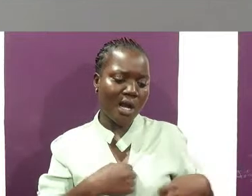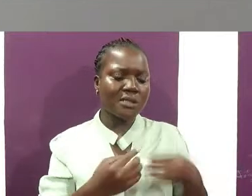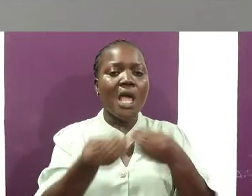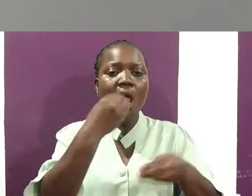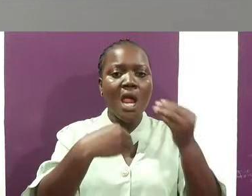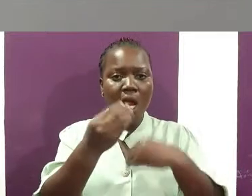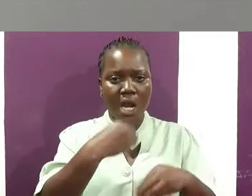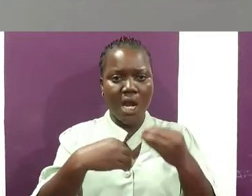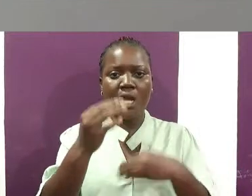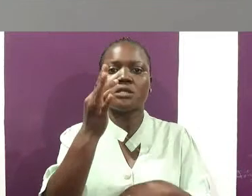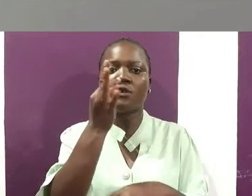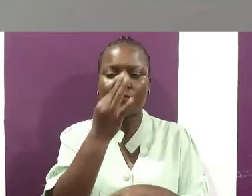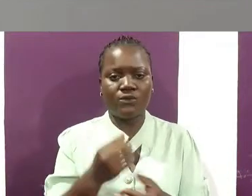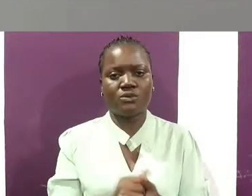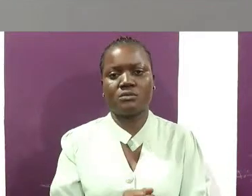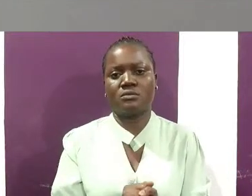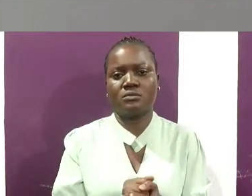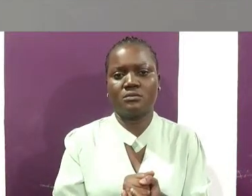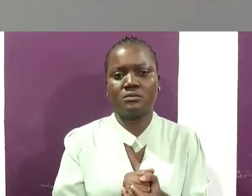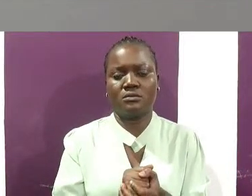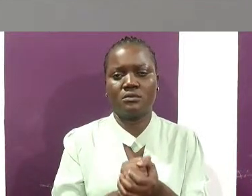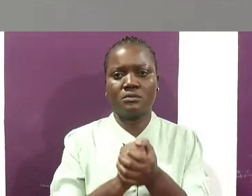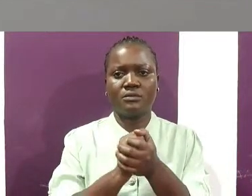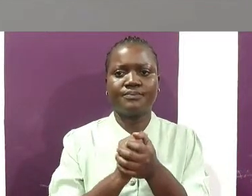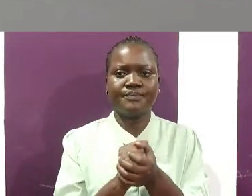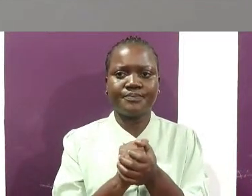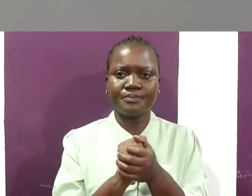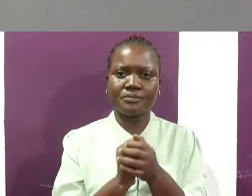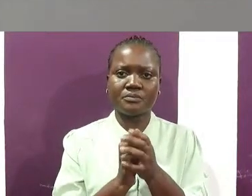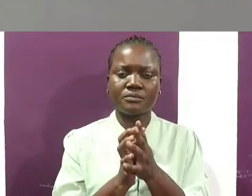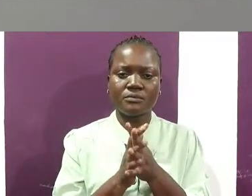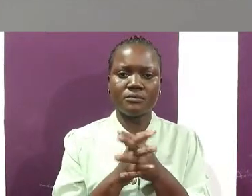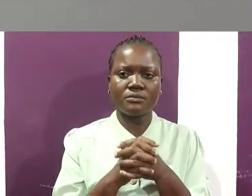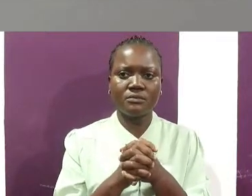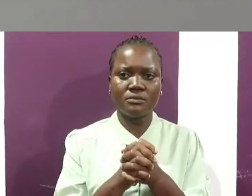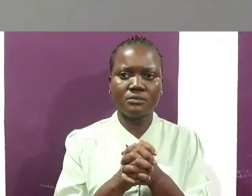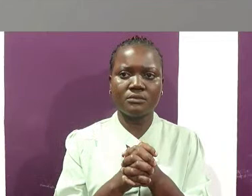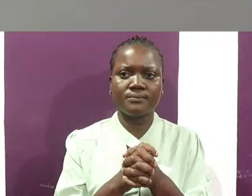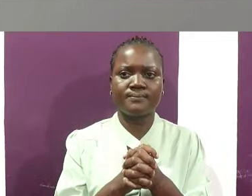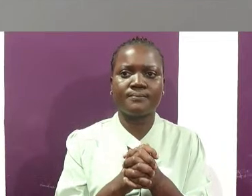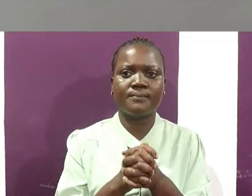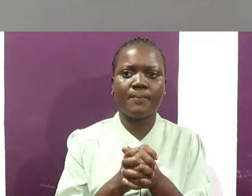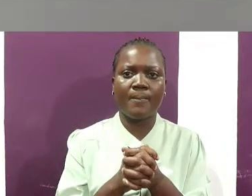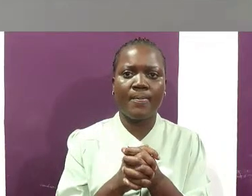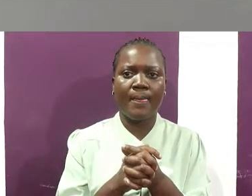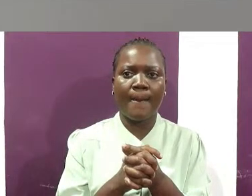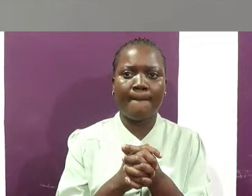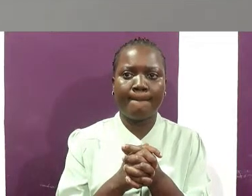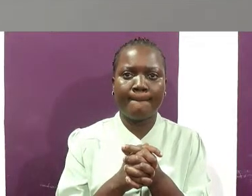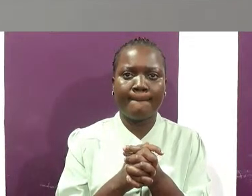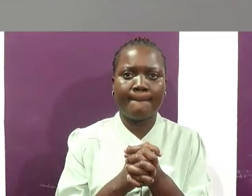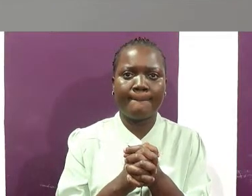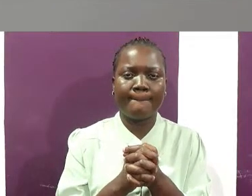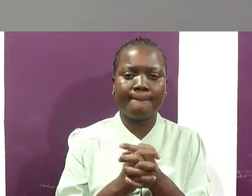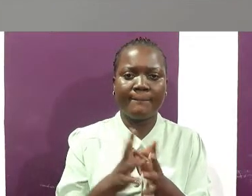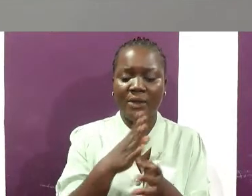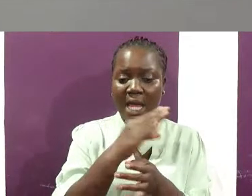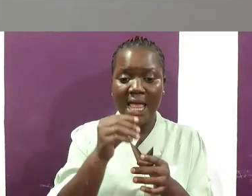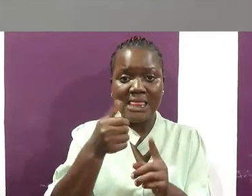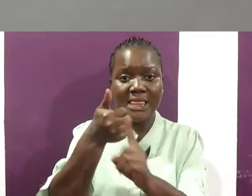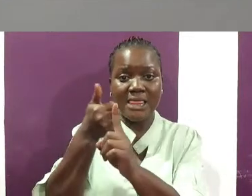Praising God and having favor with all the people, and the Lord added to the church daily those who were being